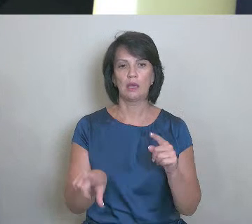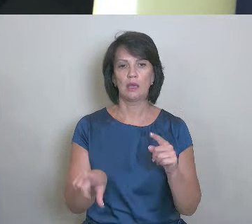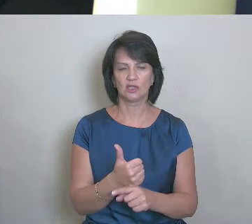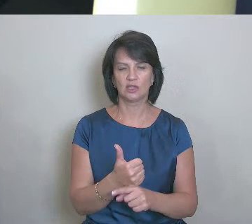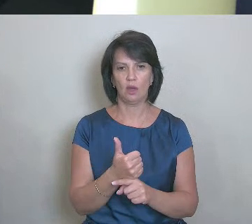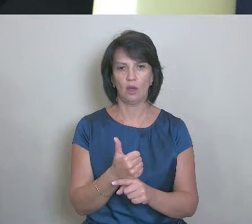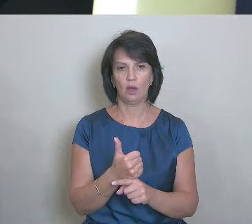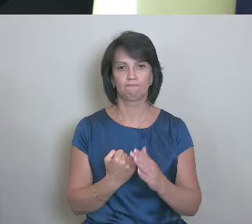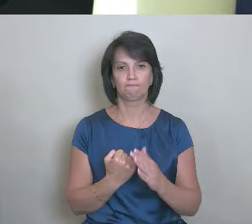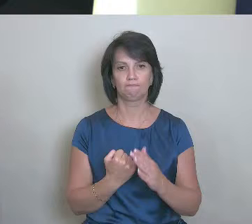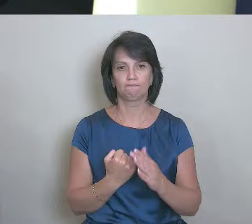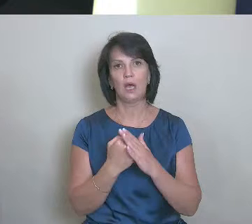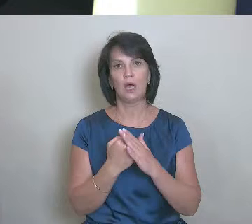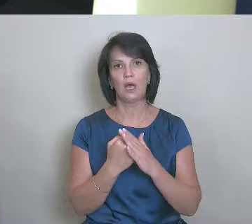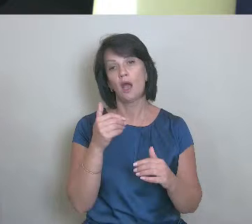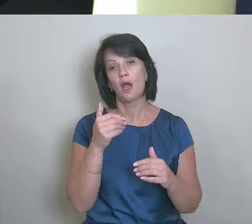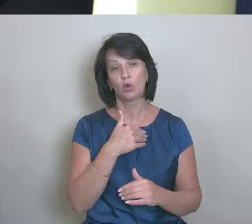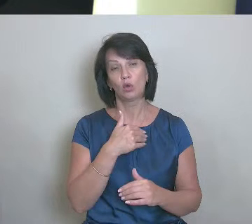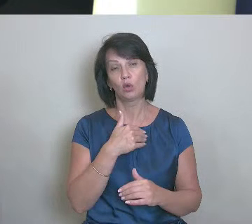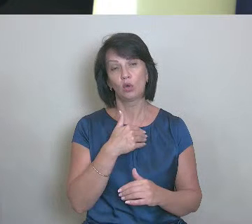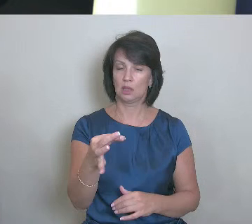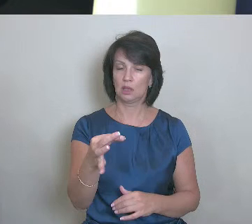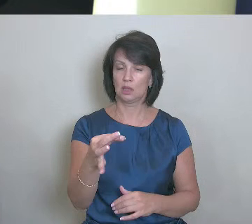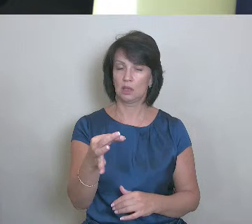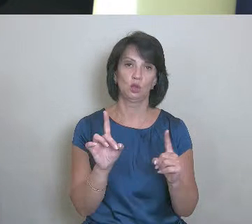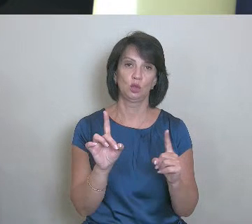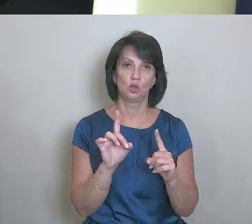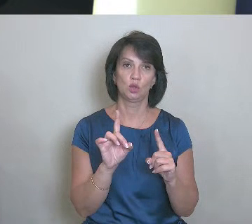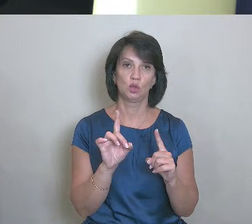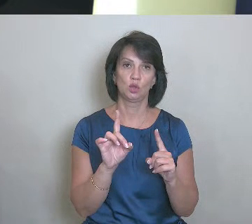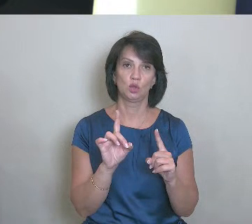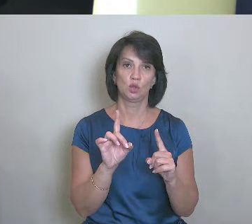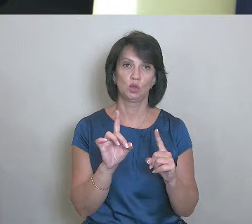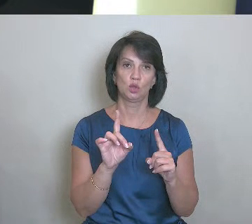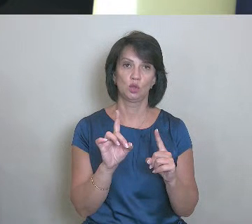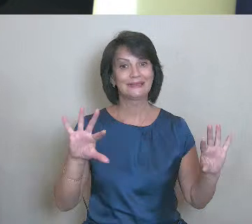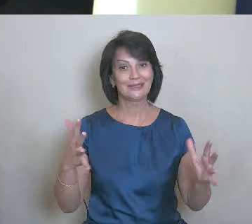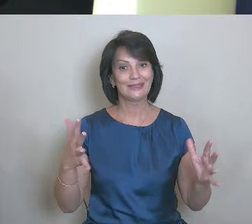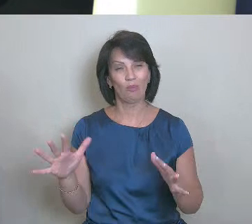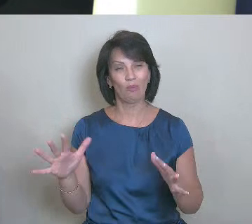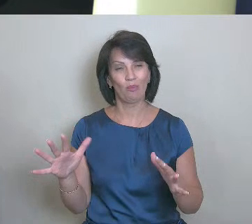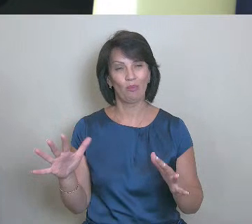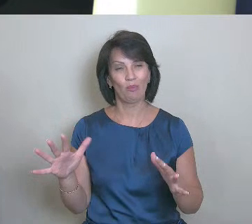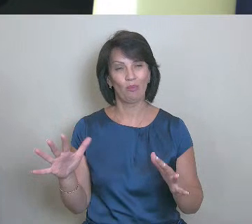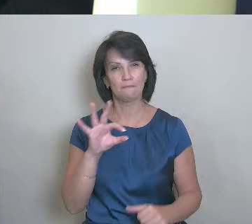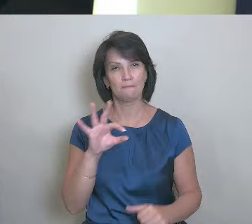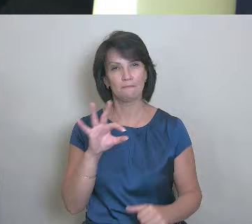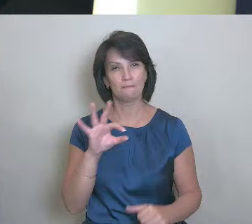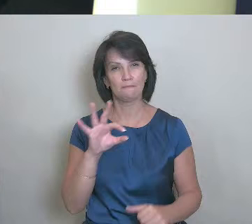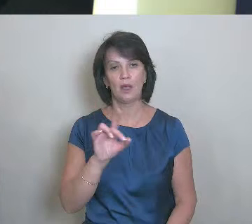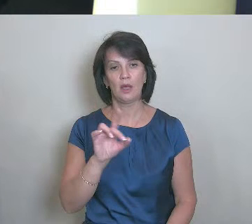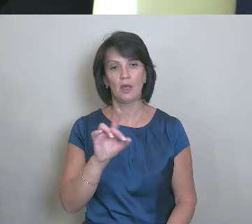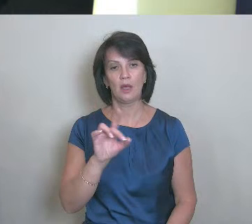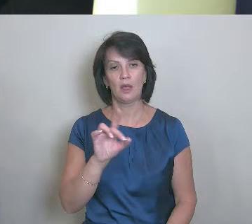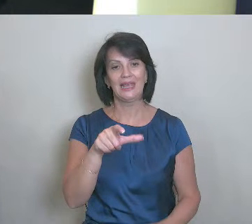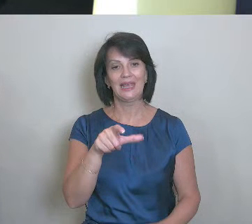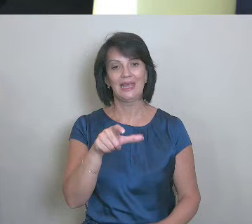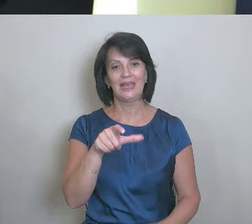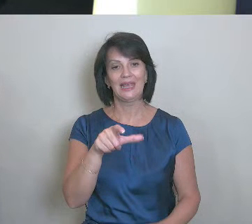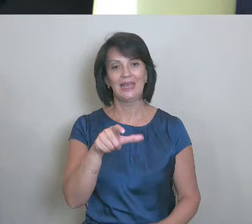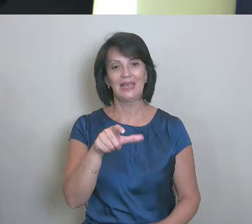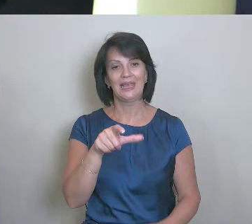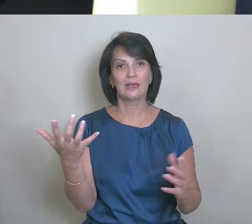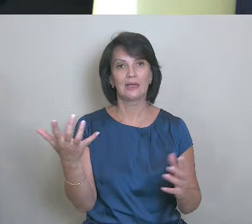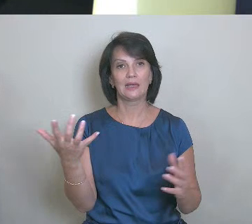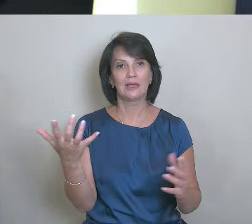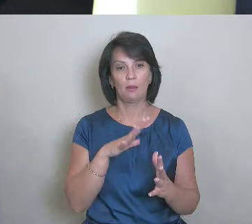these are the major factors of this process. I'd like to attract your attention to the following. Well, there were cases of abuse